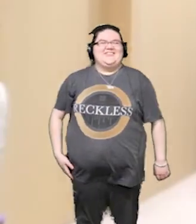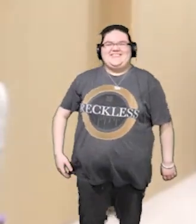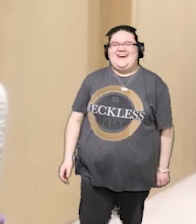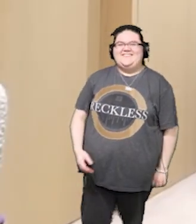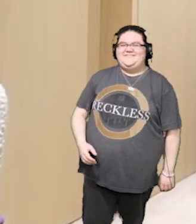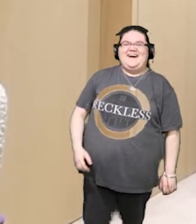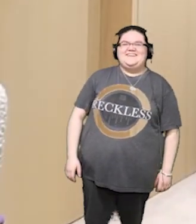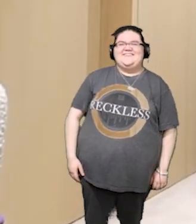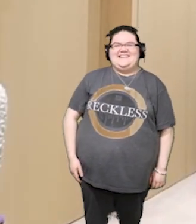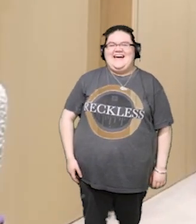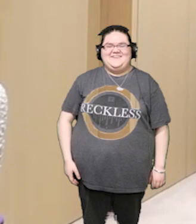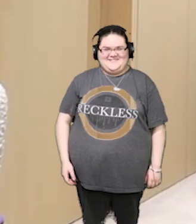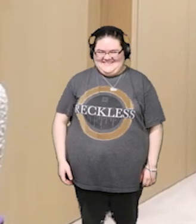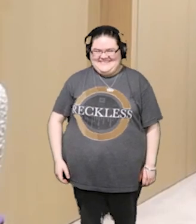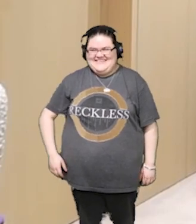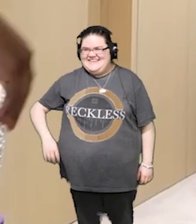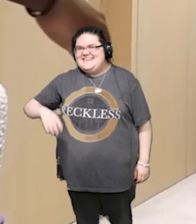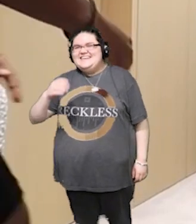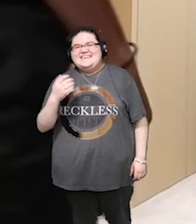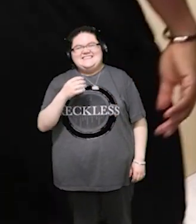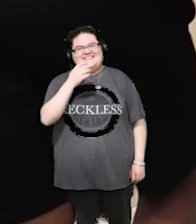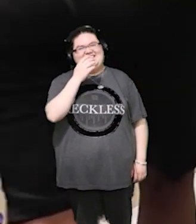I would have laughed at that one if I hadn't already laughed.